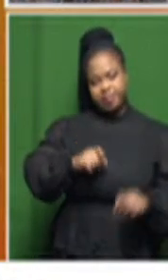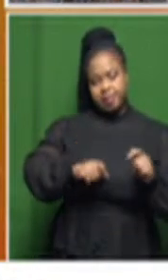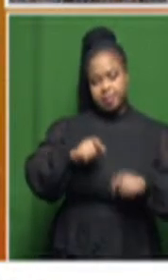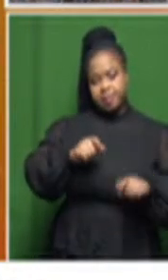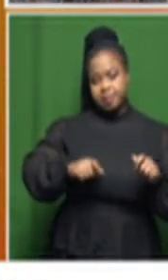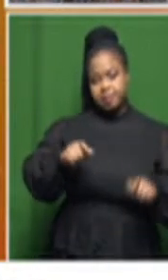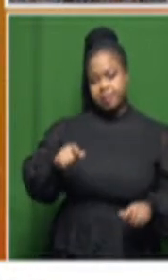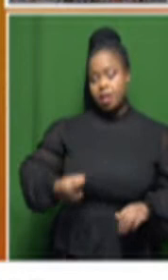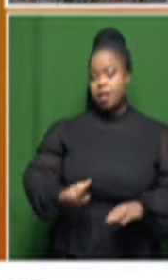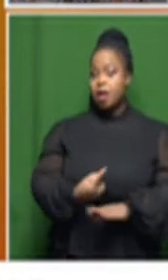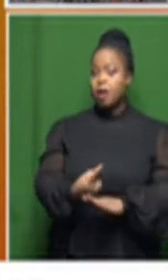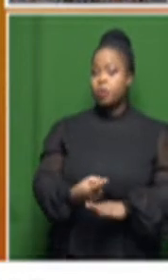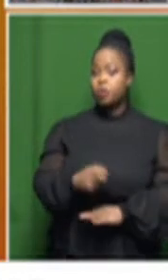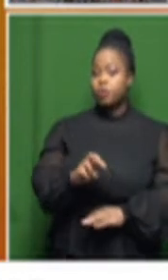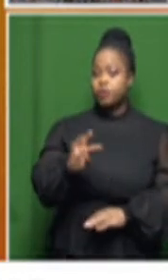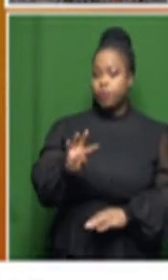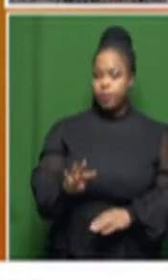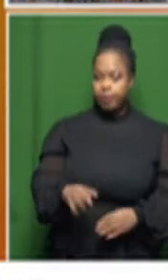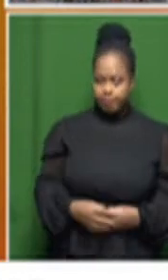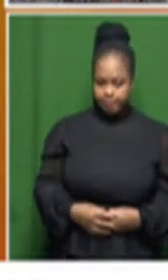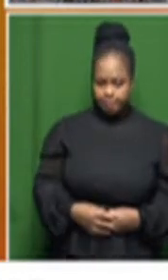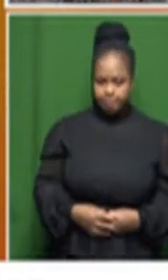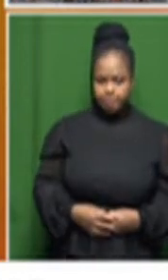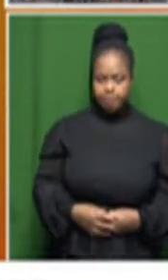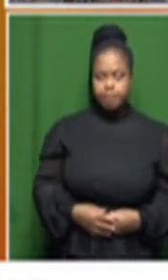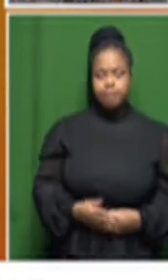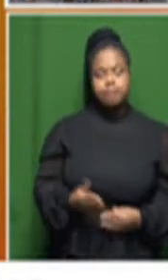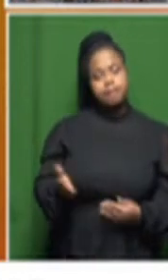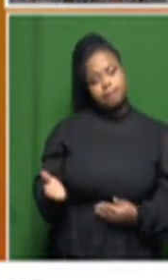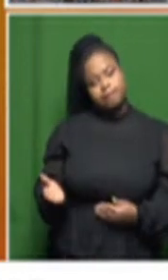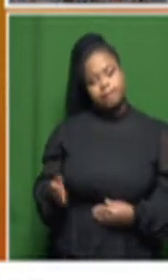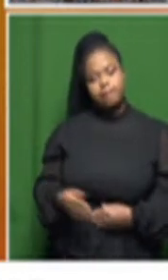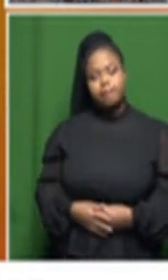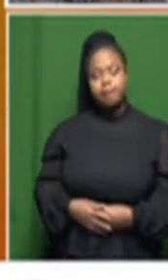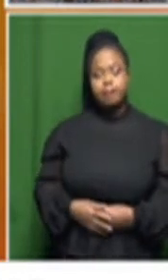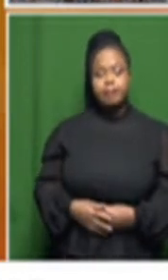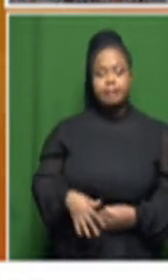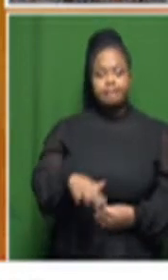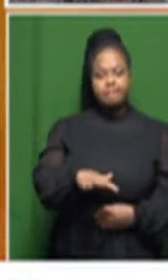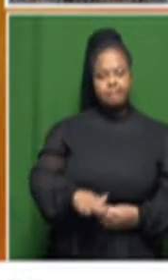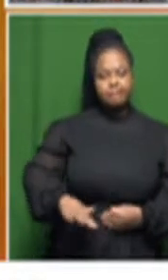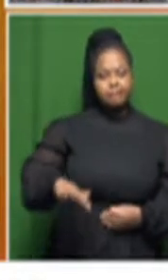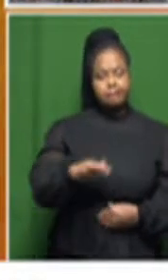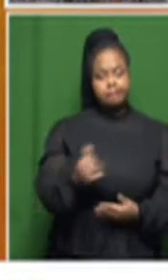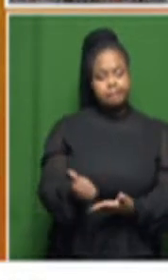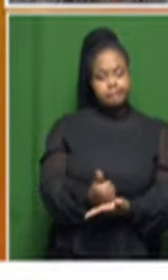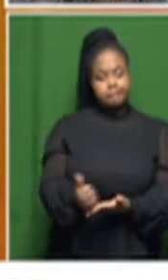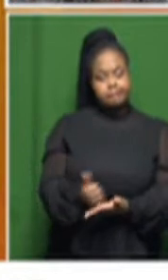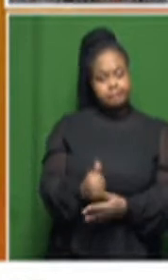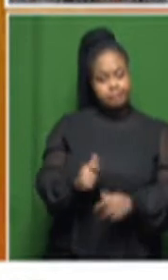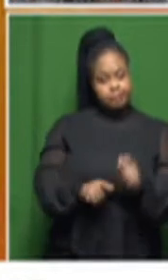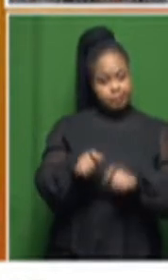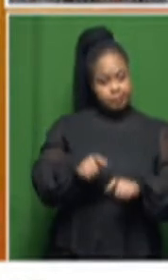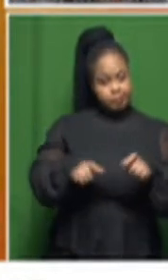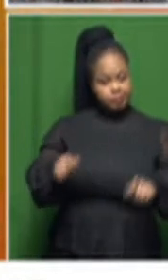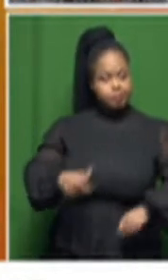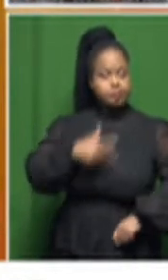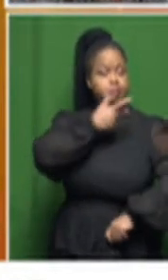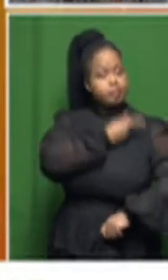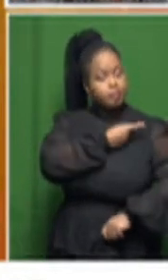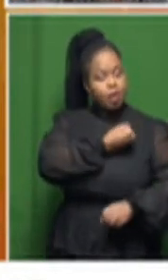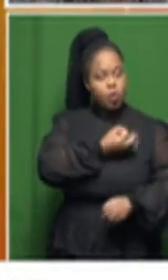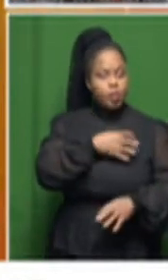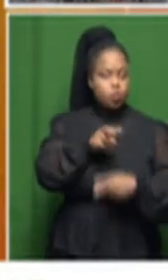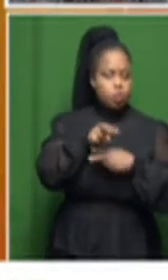last 24 hours. In terms of the vaccine coverage against registered population, we also